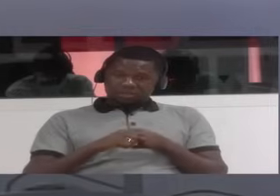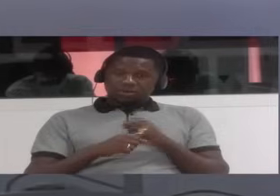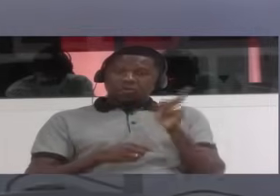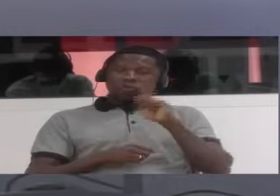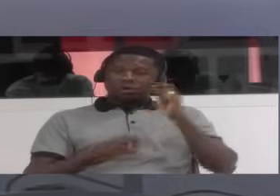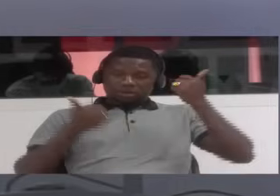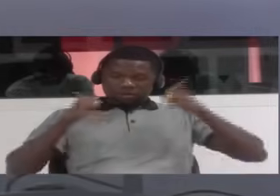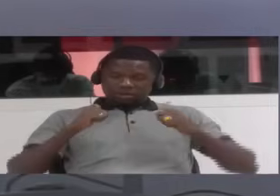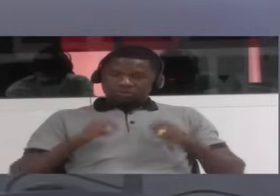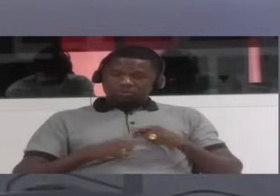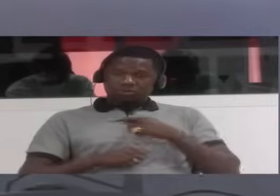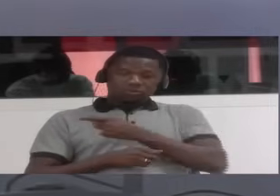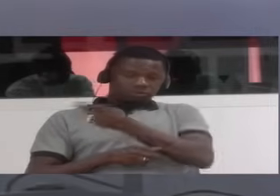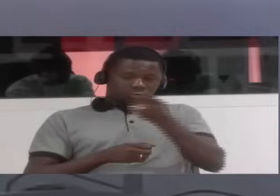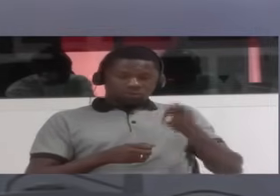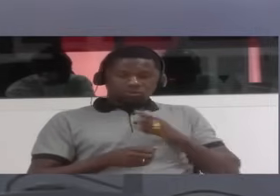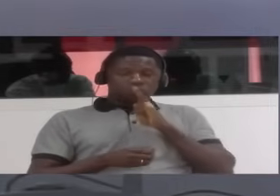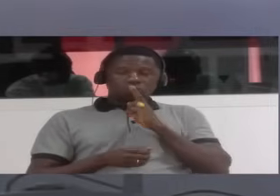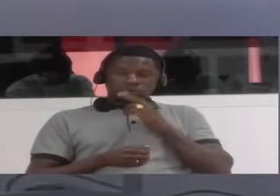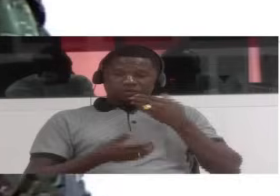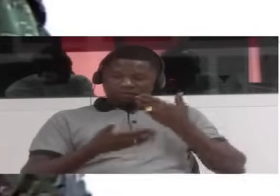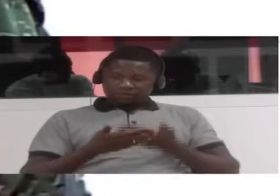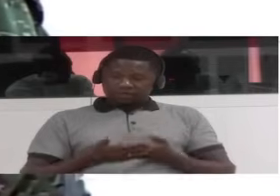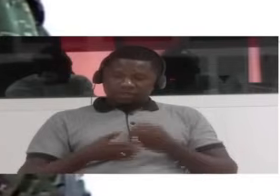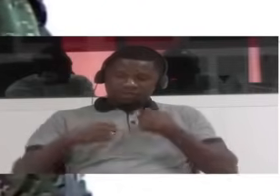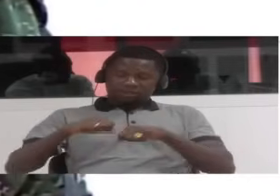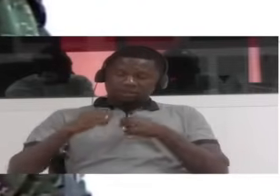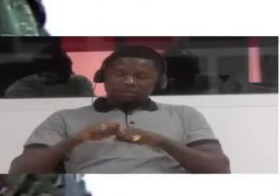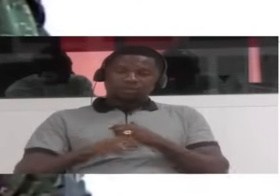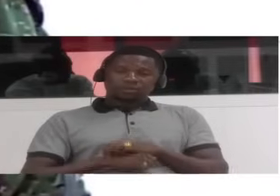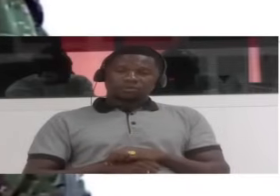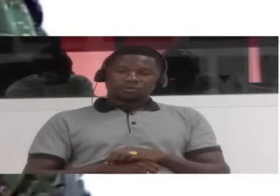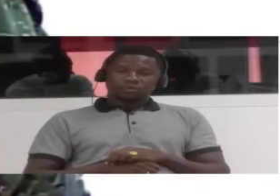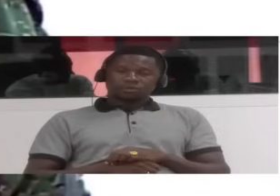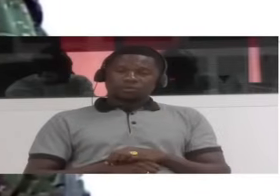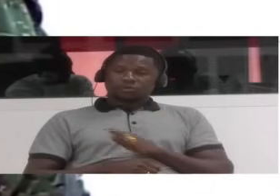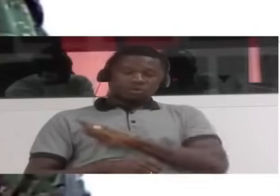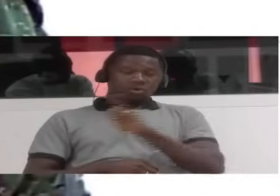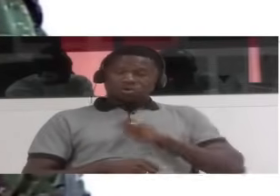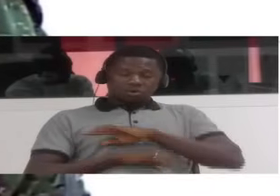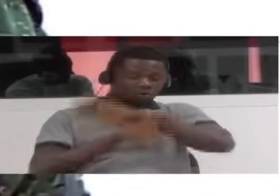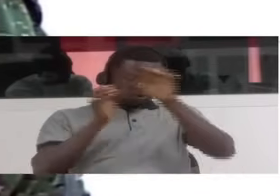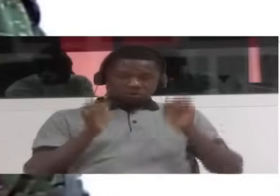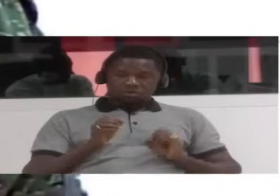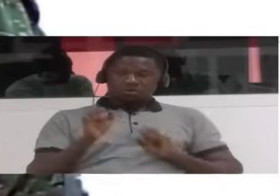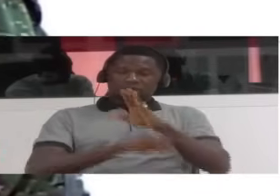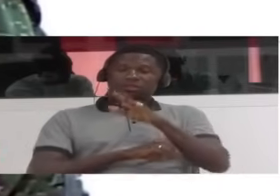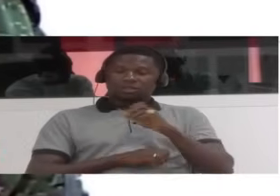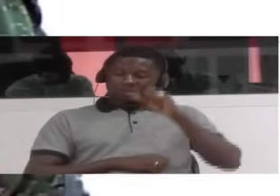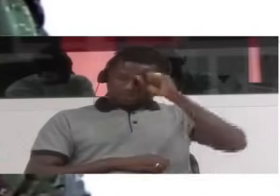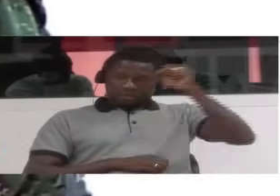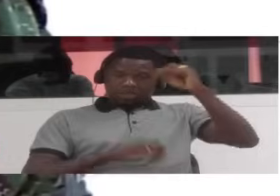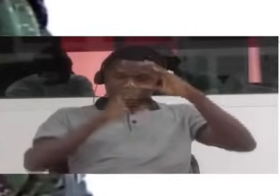what happened to those who completed the training? We were all deployed at State House under the bodyguard